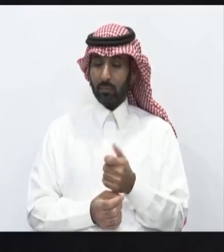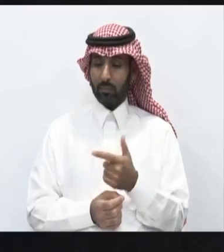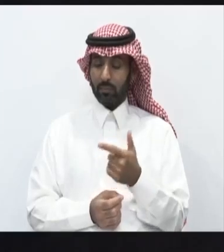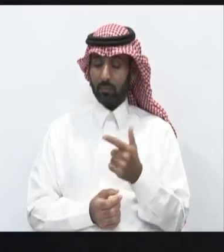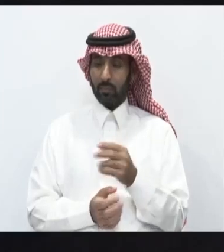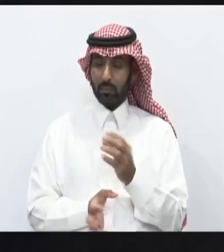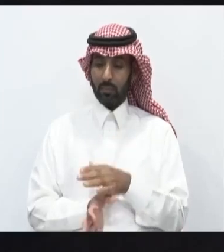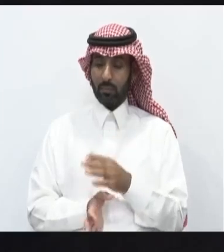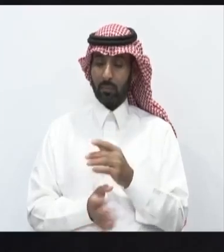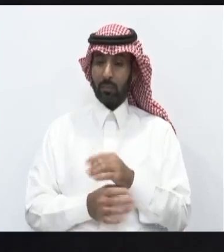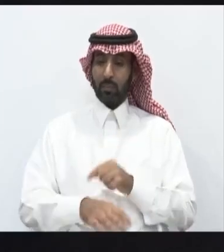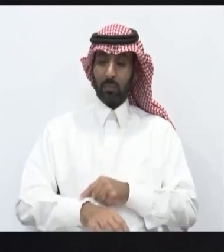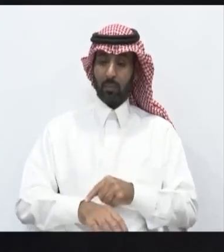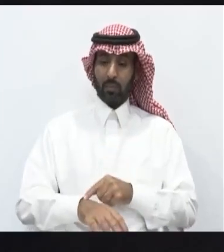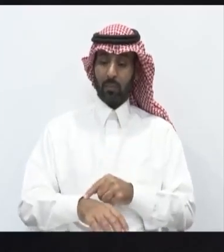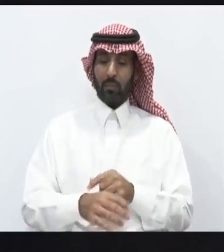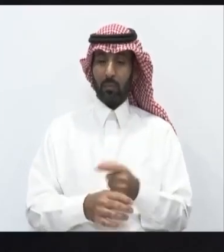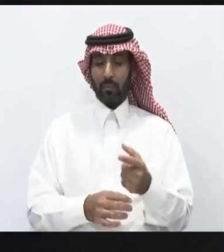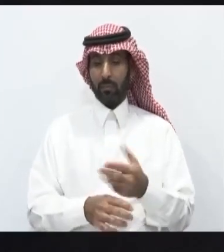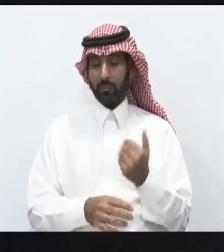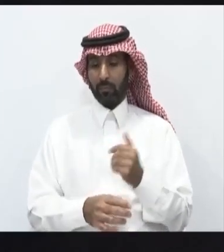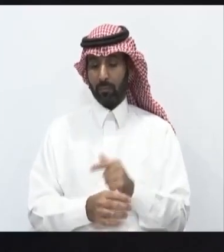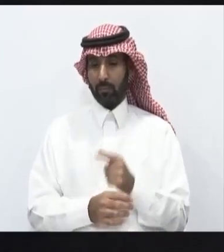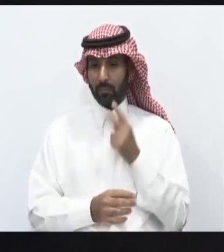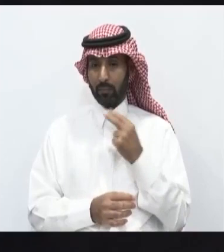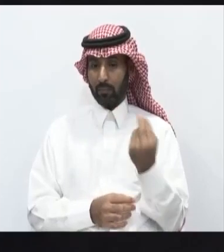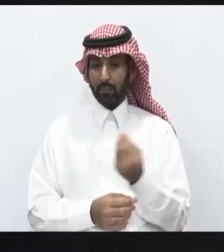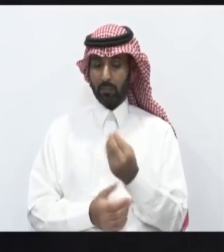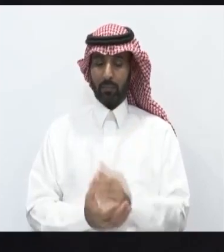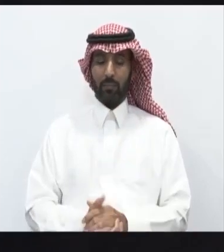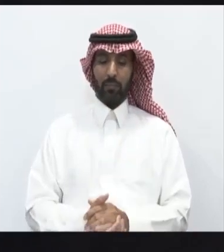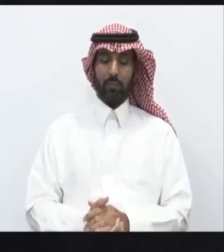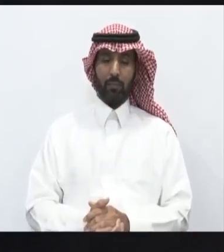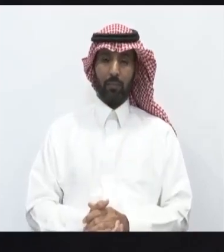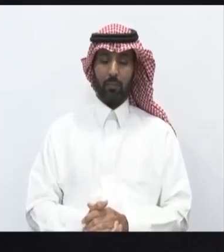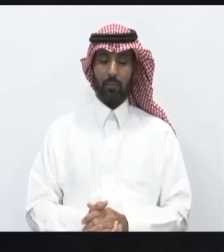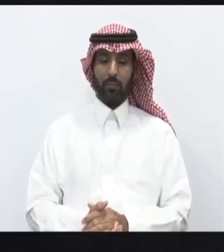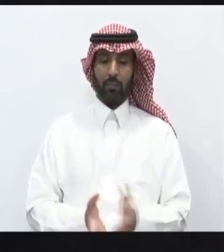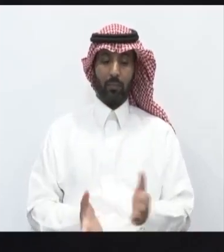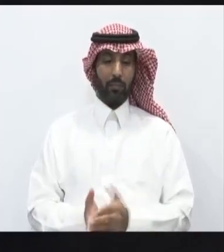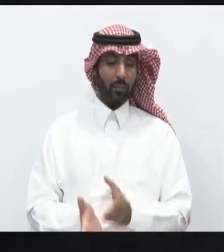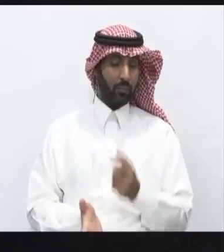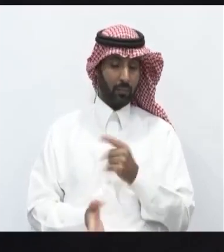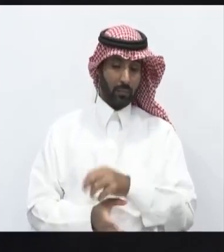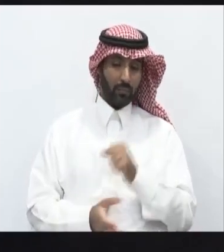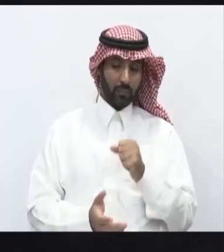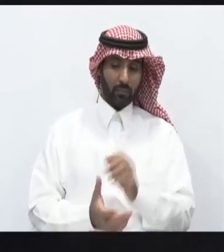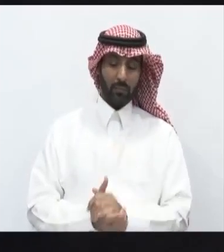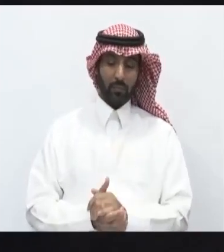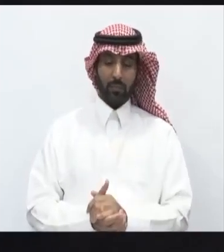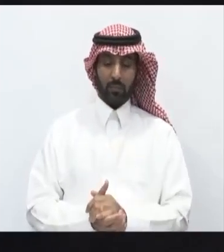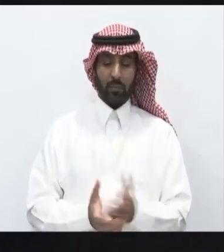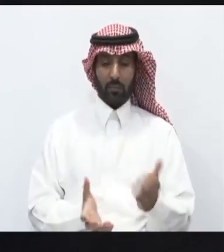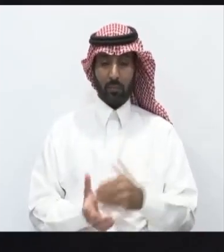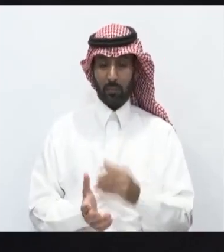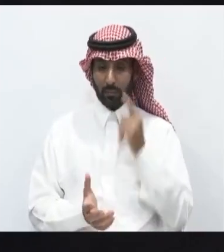expensive things like your watch or jewelry because they tend to get lost or maybe stolen. So now that